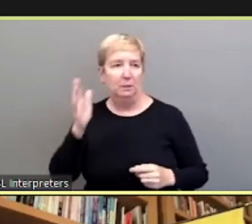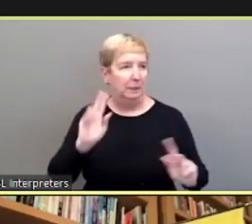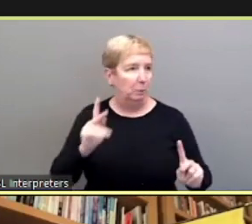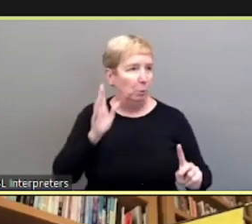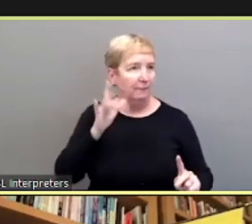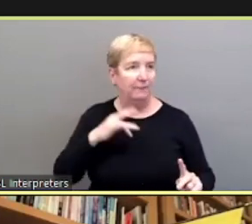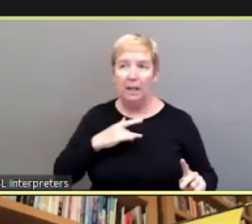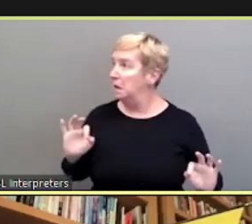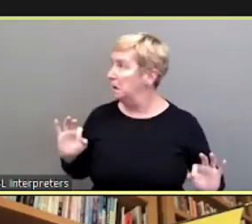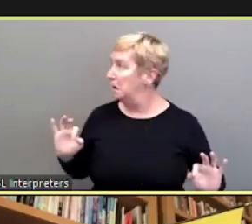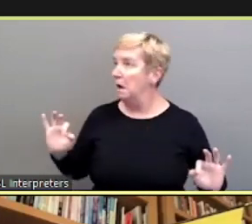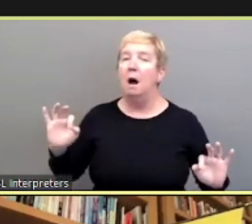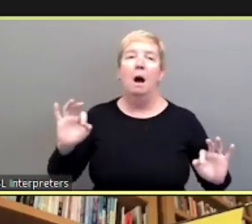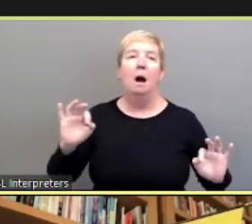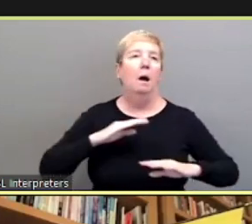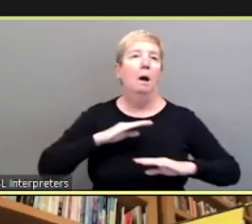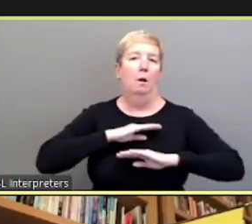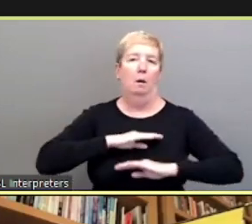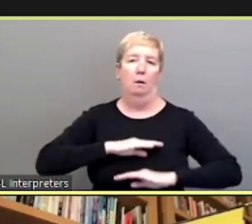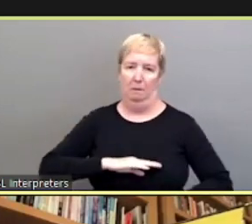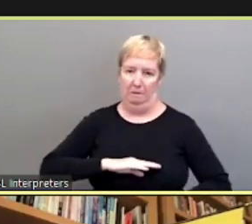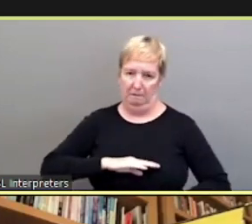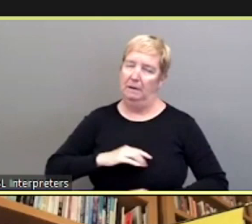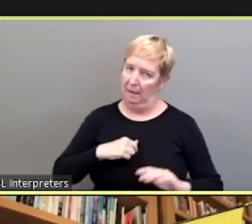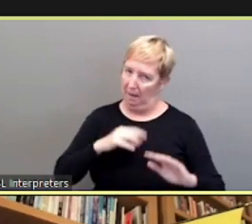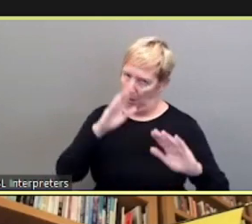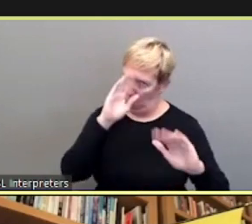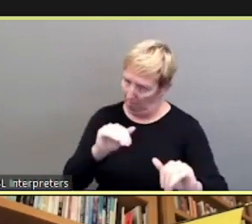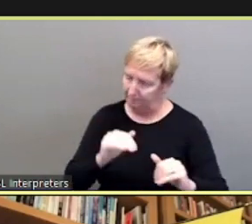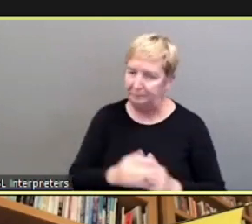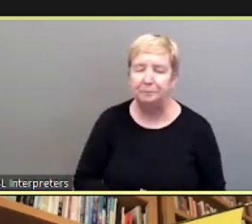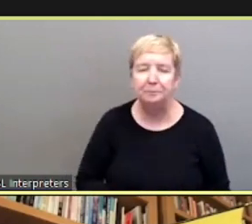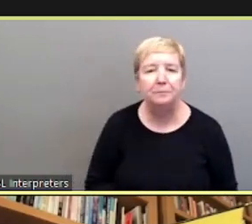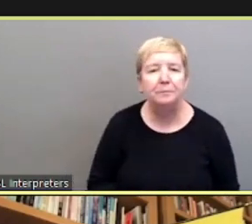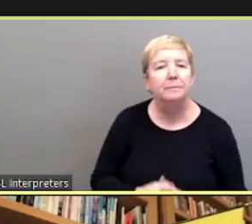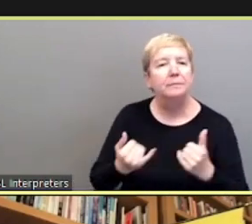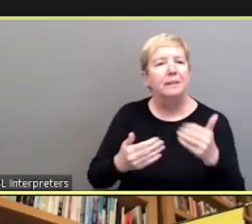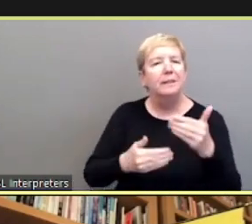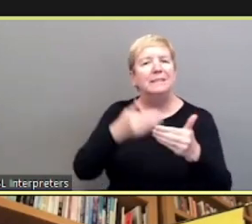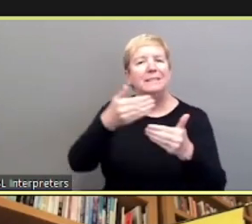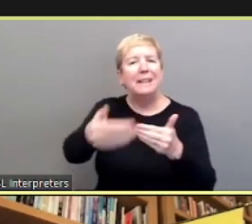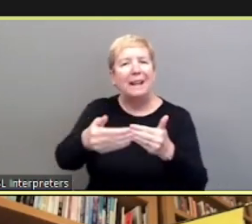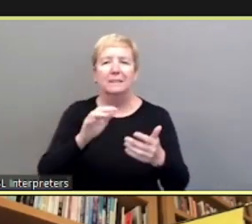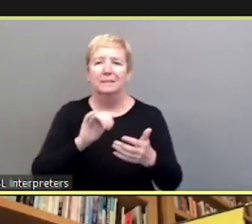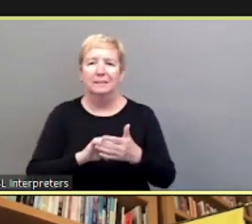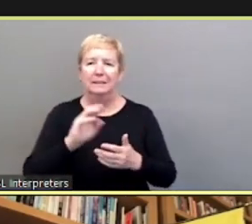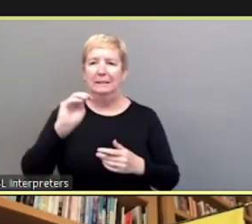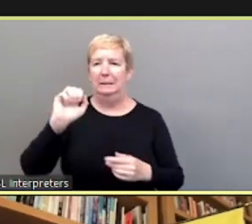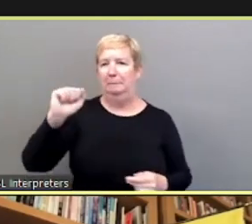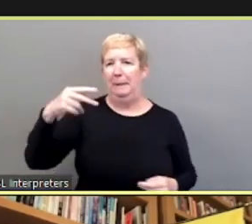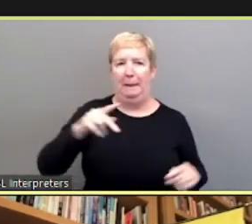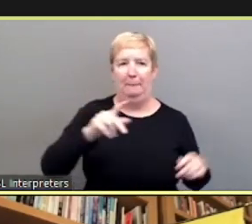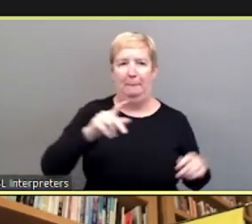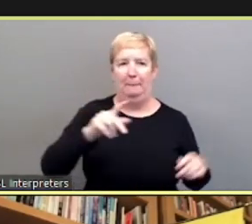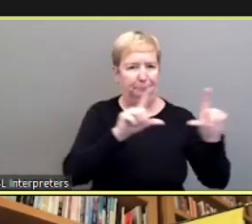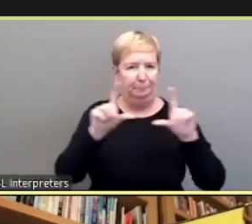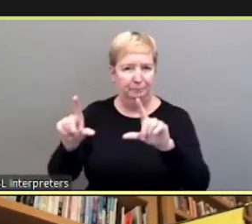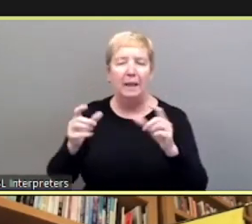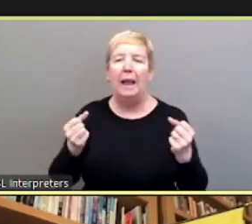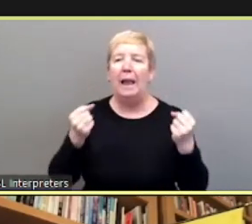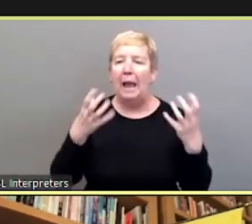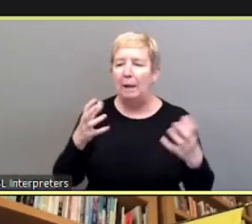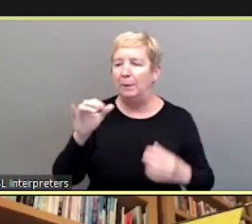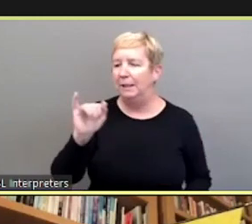getting out of the woods. Next slide. These are maps of how many ICU beds were